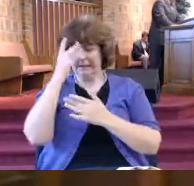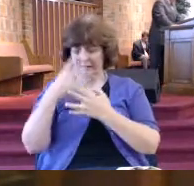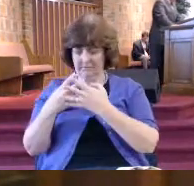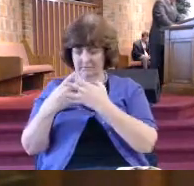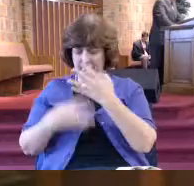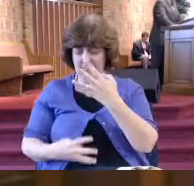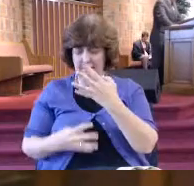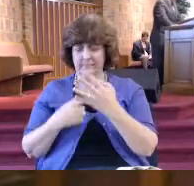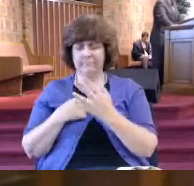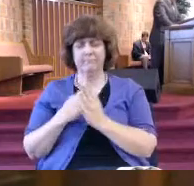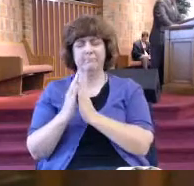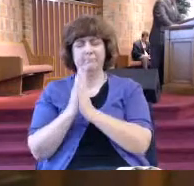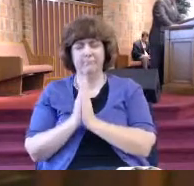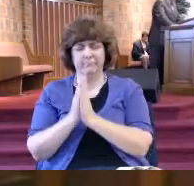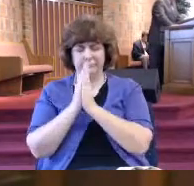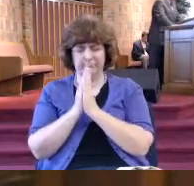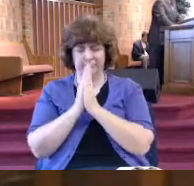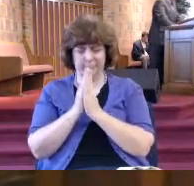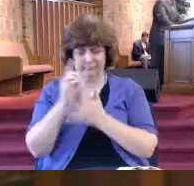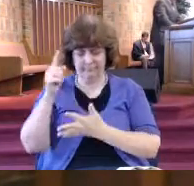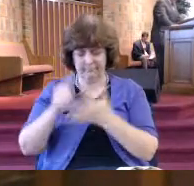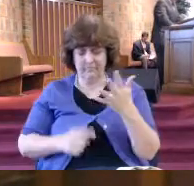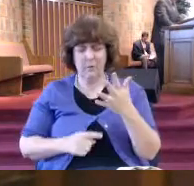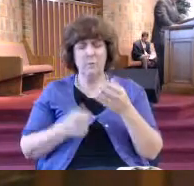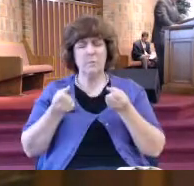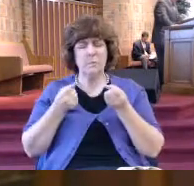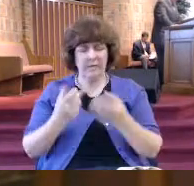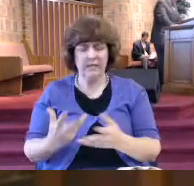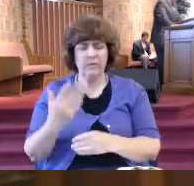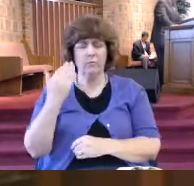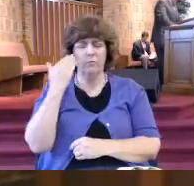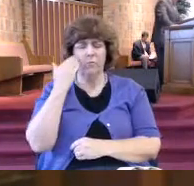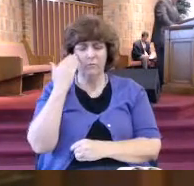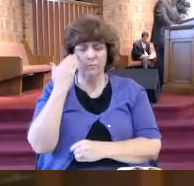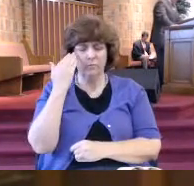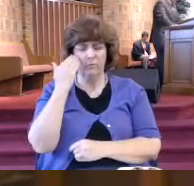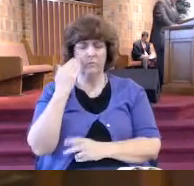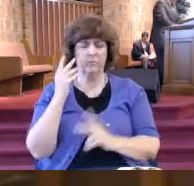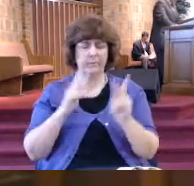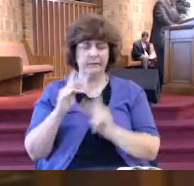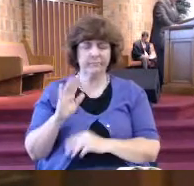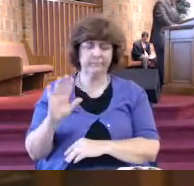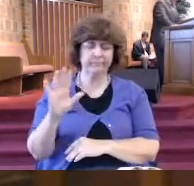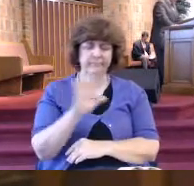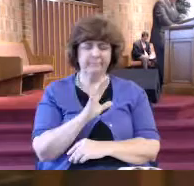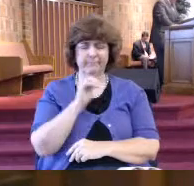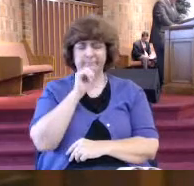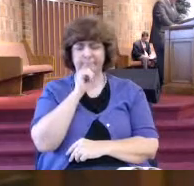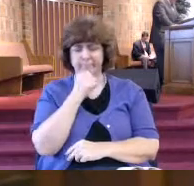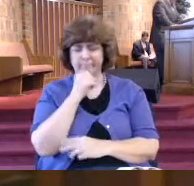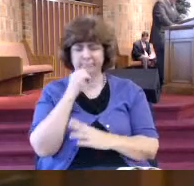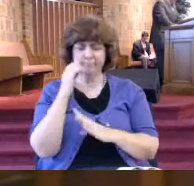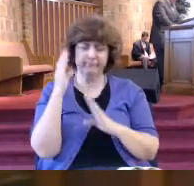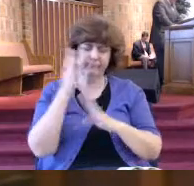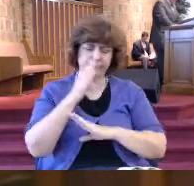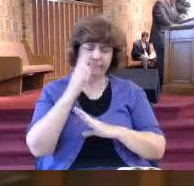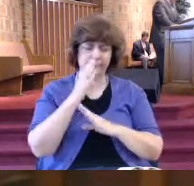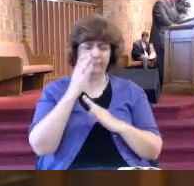list is long, and we know that we have people that are going through trials, difficulties,